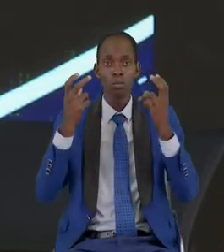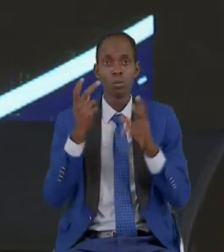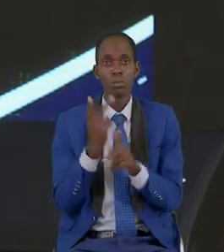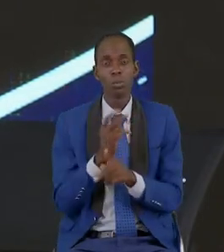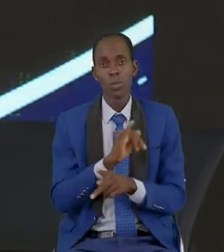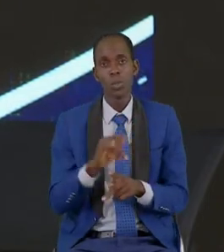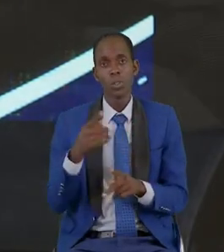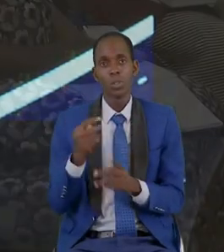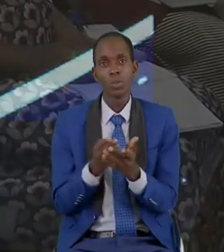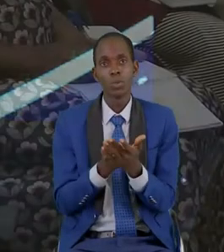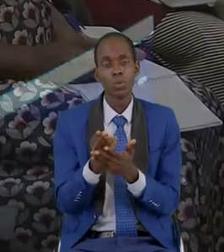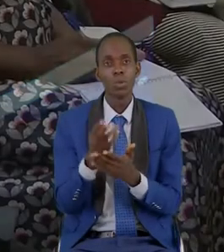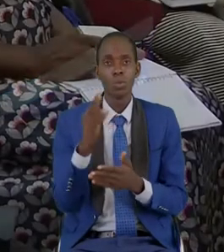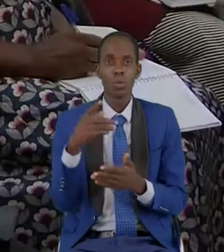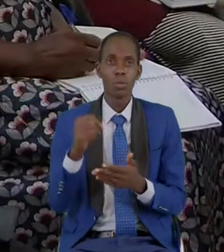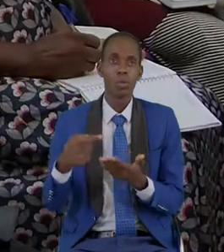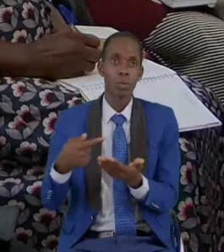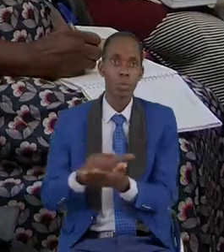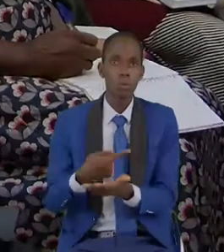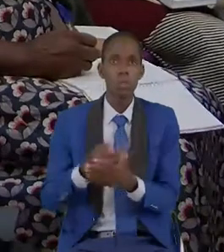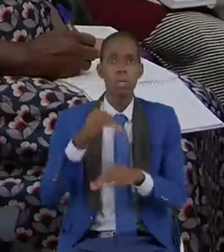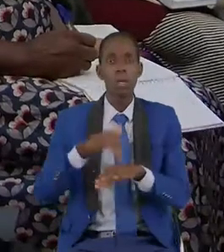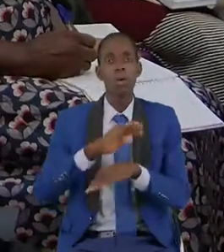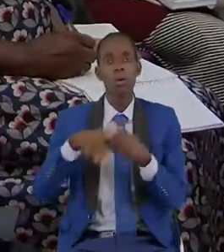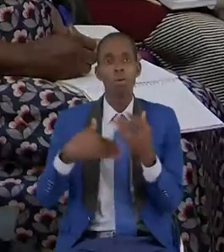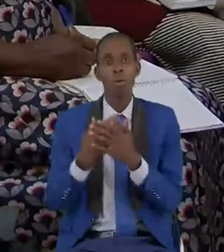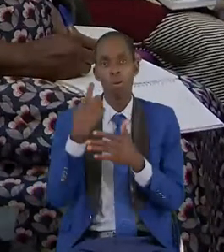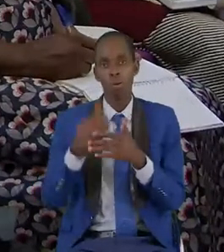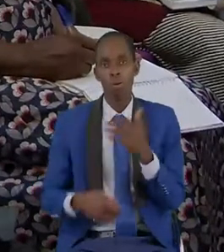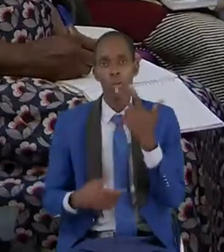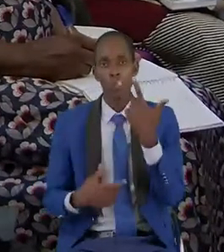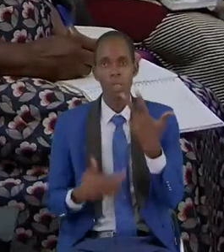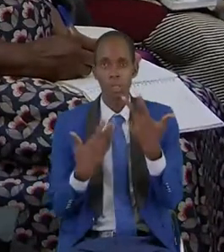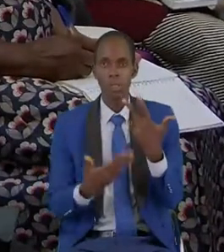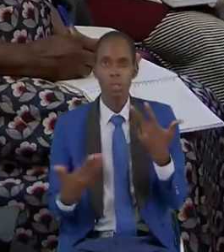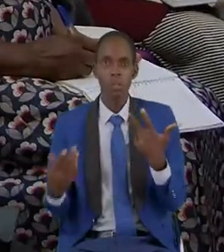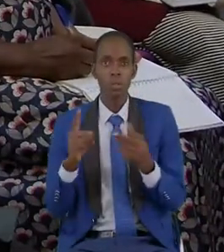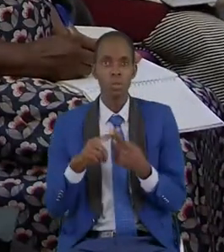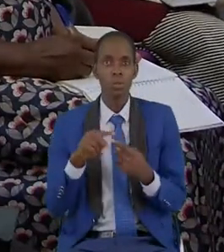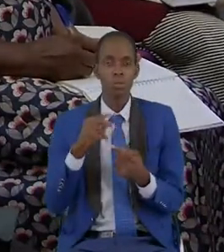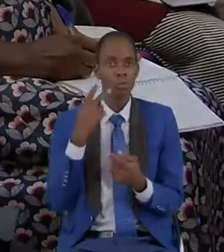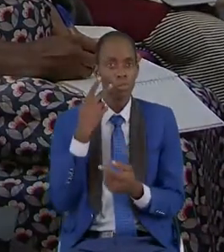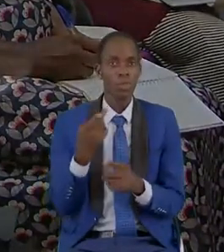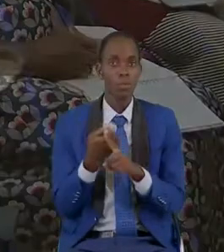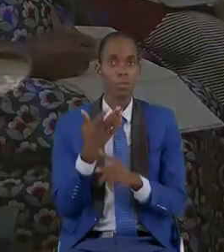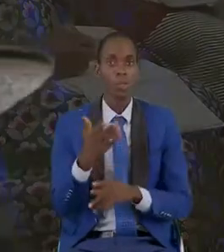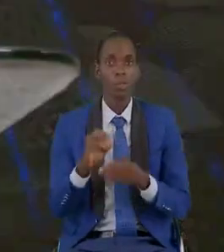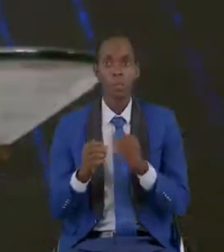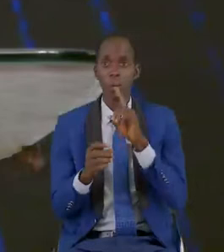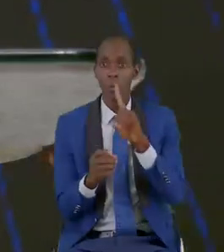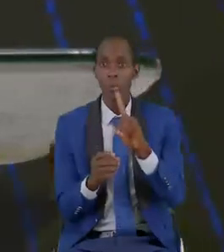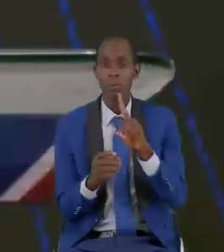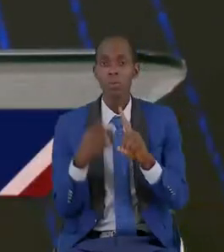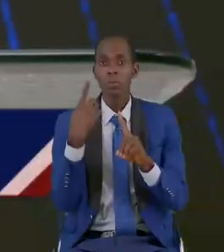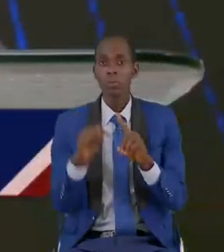truth of the gospel at all costs. There are three things we're looking at today in the message. Number one, the danger